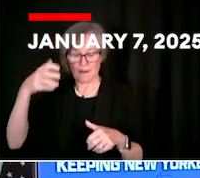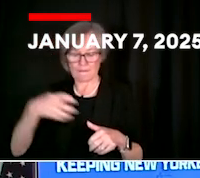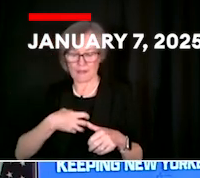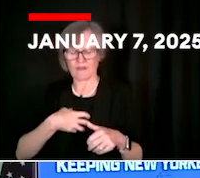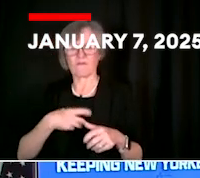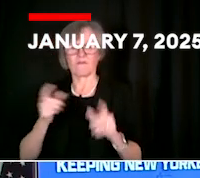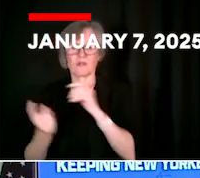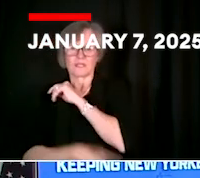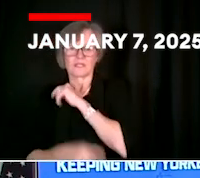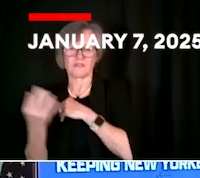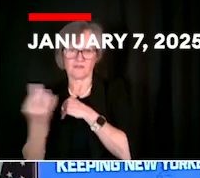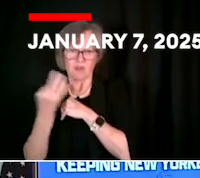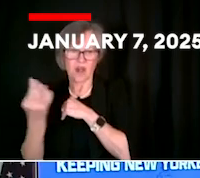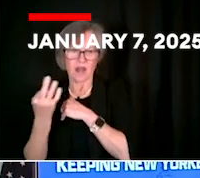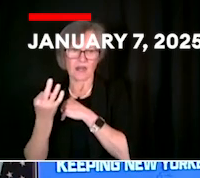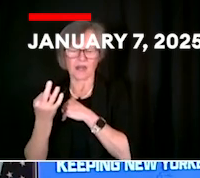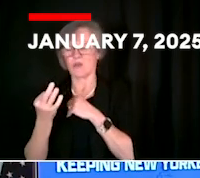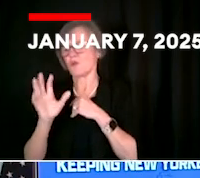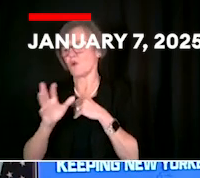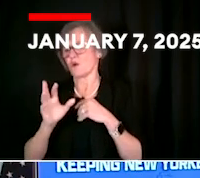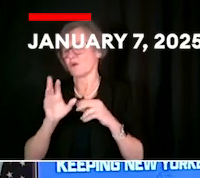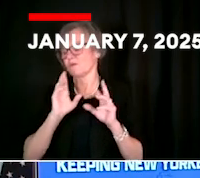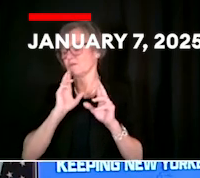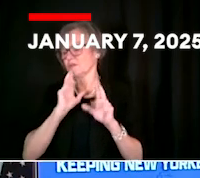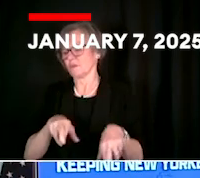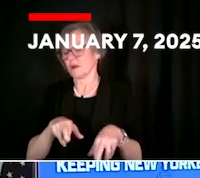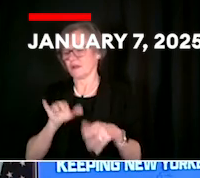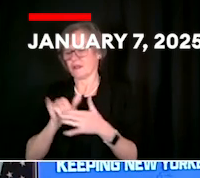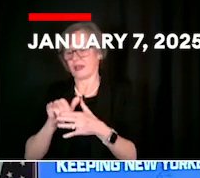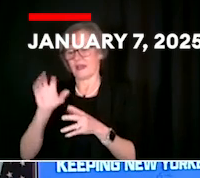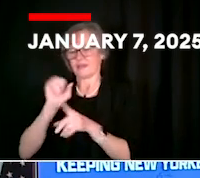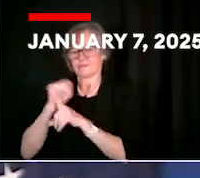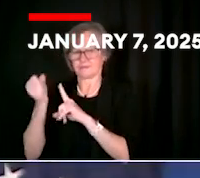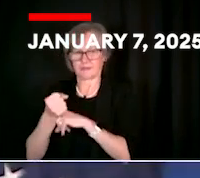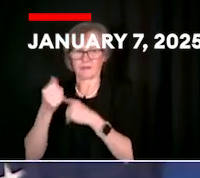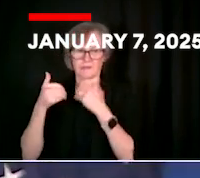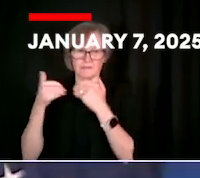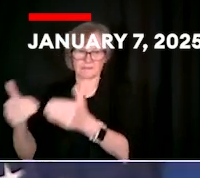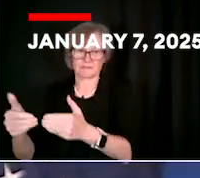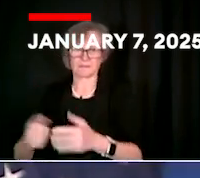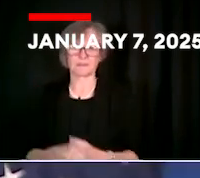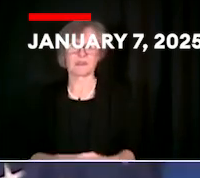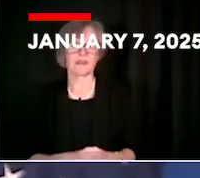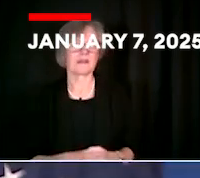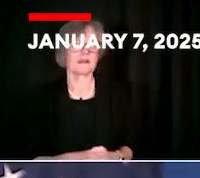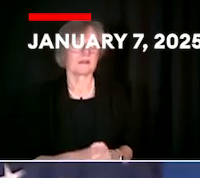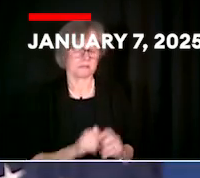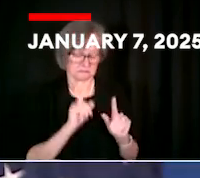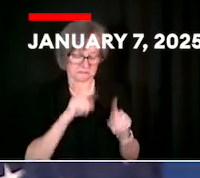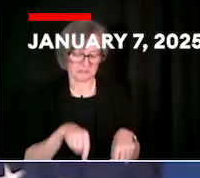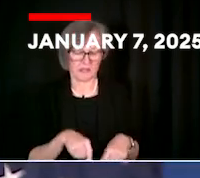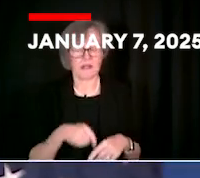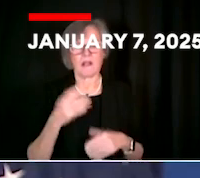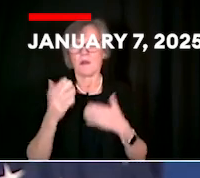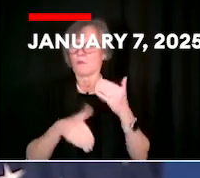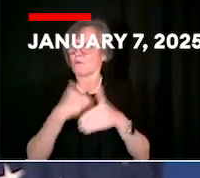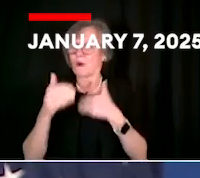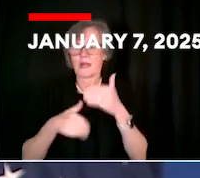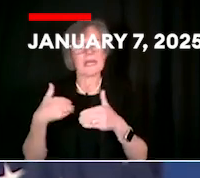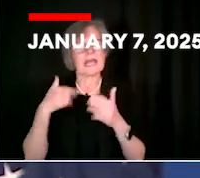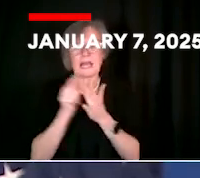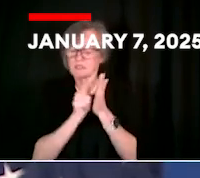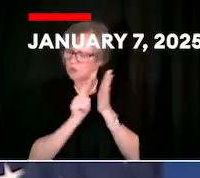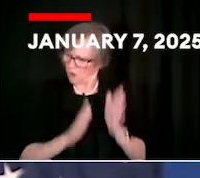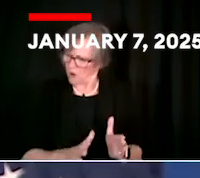Friday. So just your reaction to this case proceeding. Listen, it's a process. He has attorneys. His attorneys